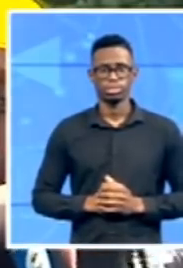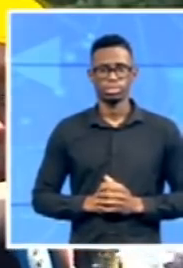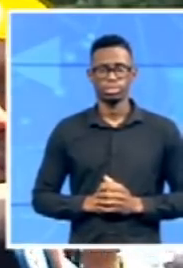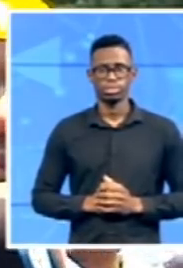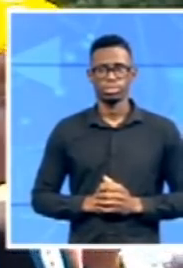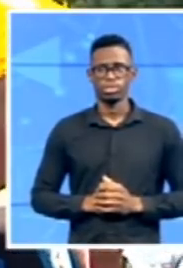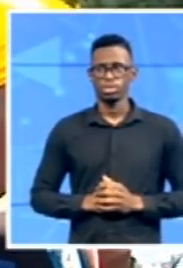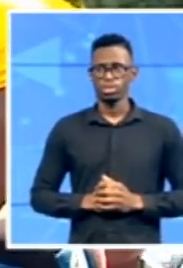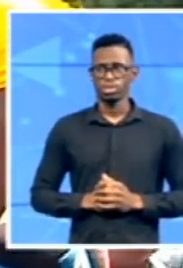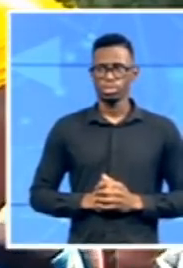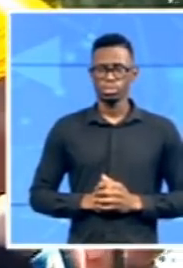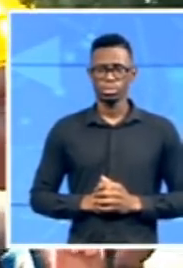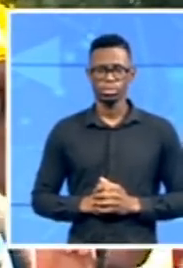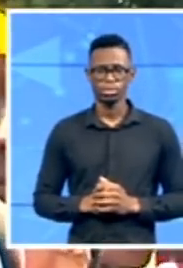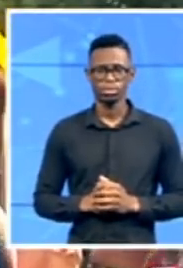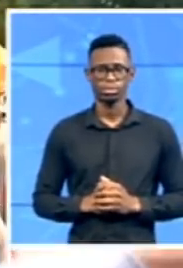Let me tell you.